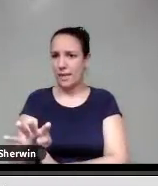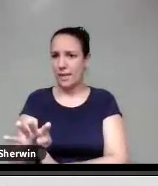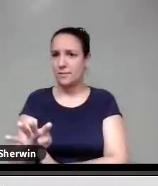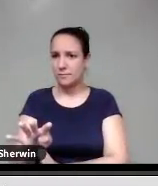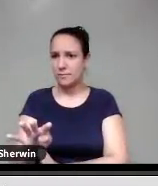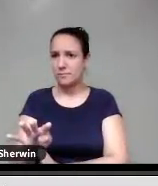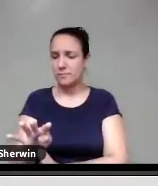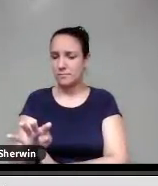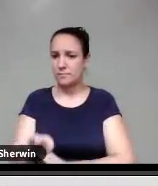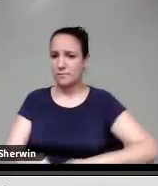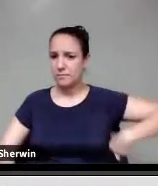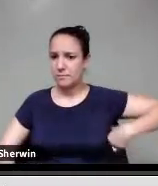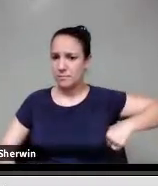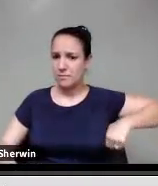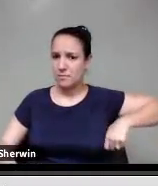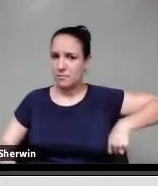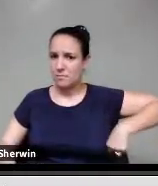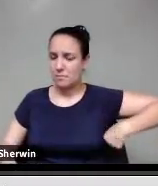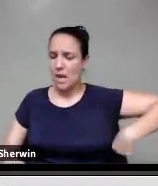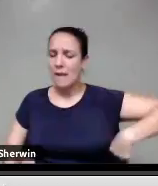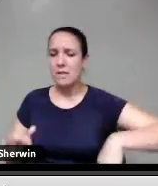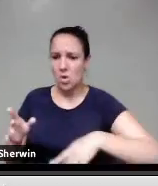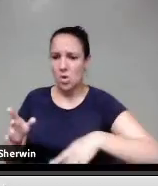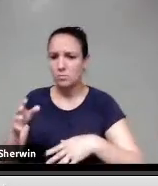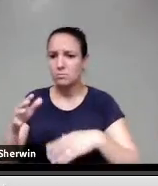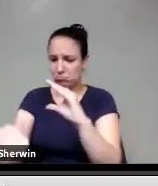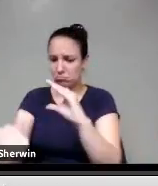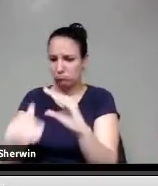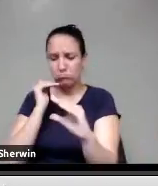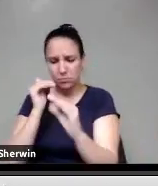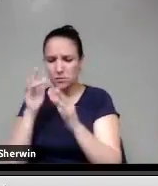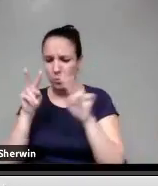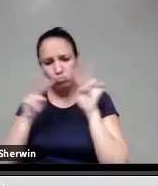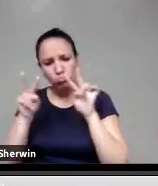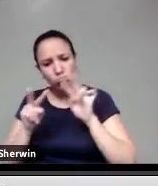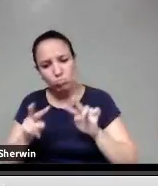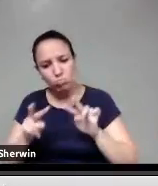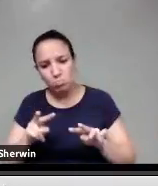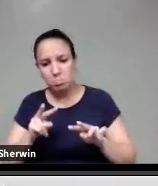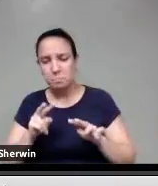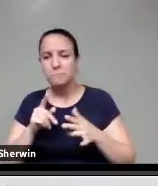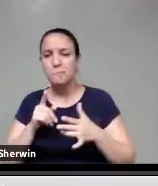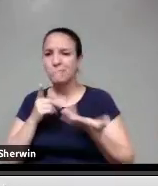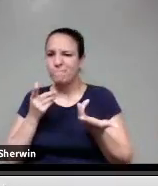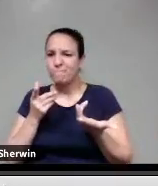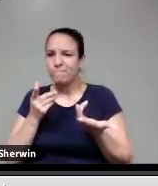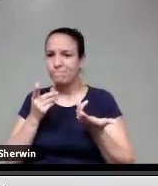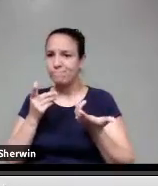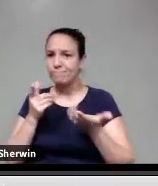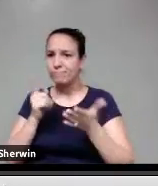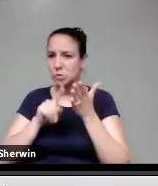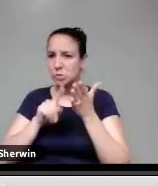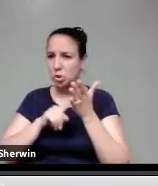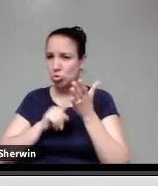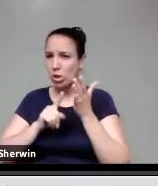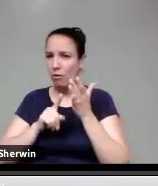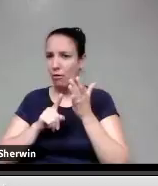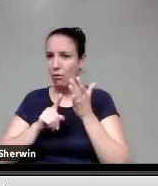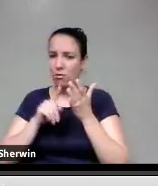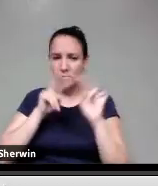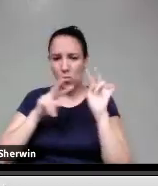accumulate those responses and go through and see what variety you have there, sort of like New Zealand's new